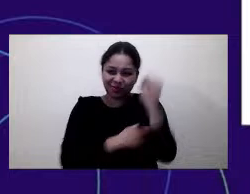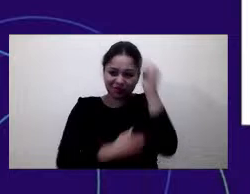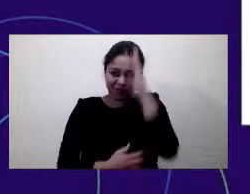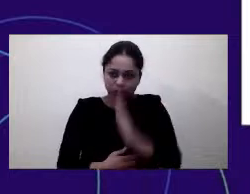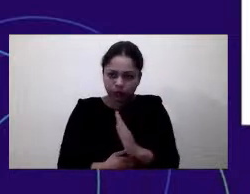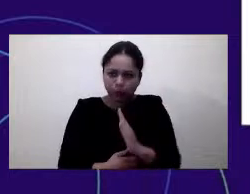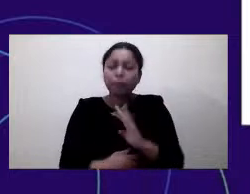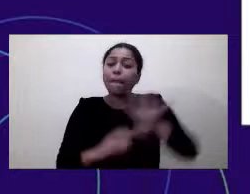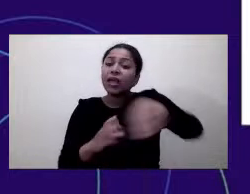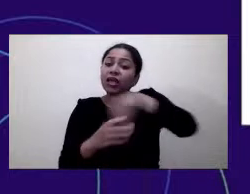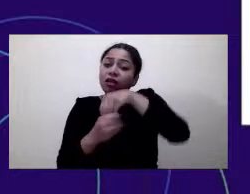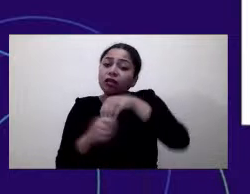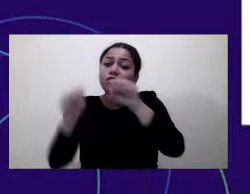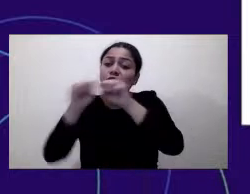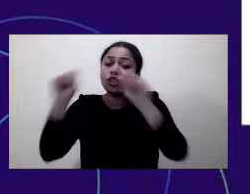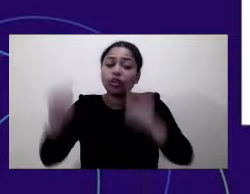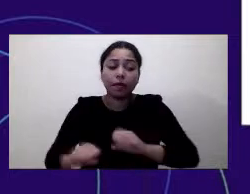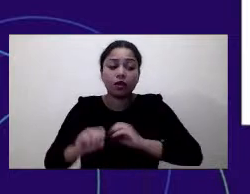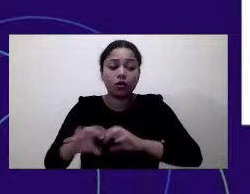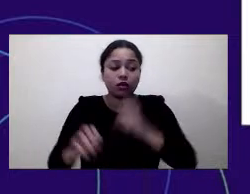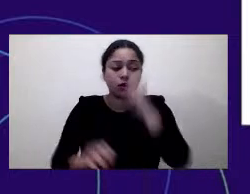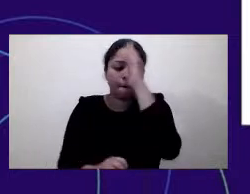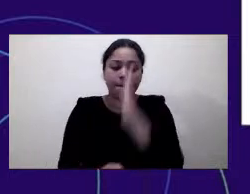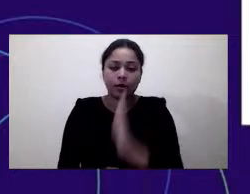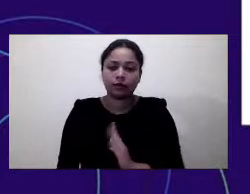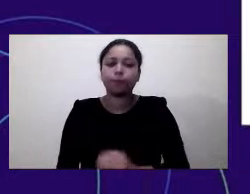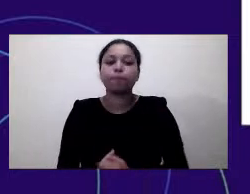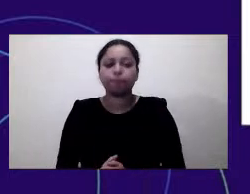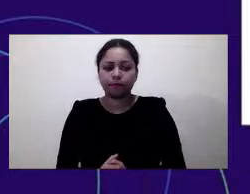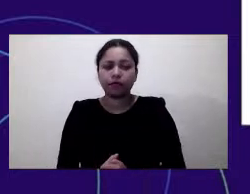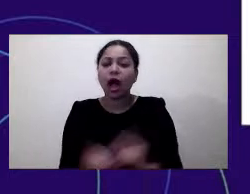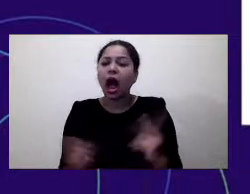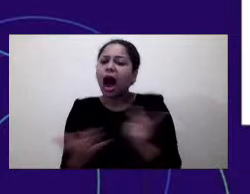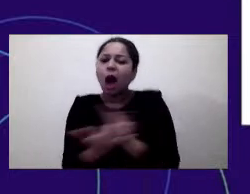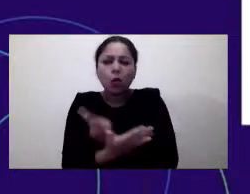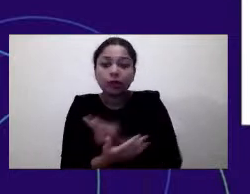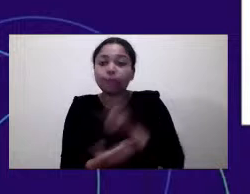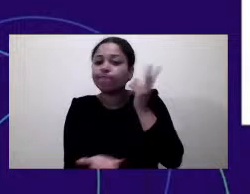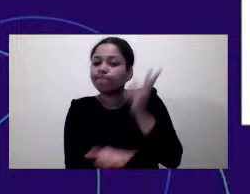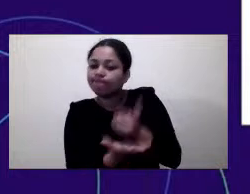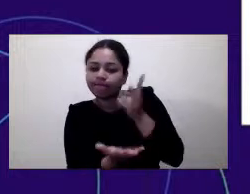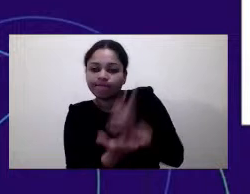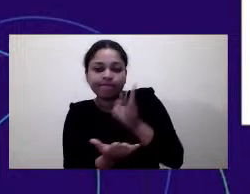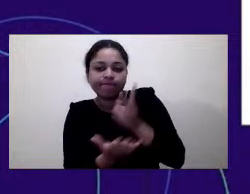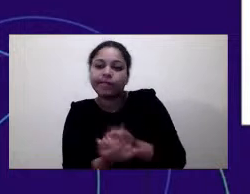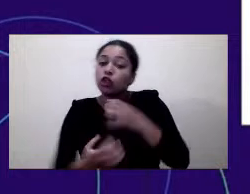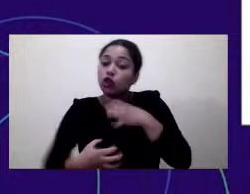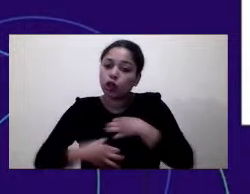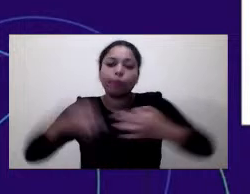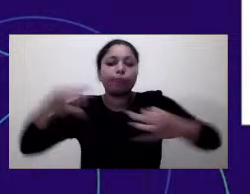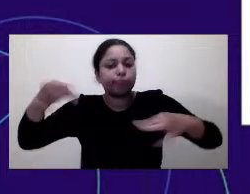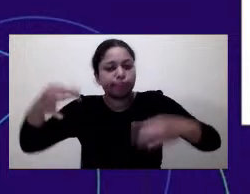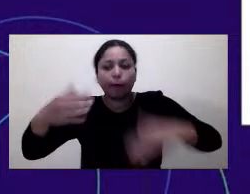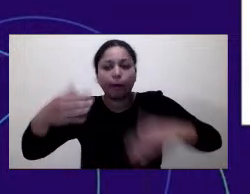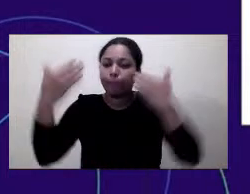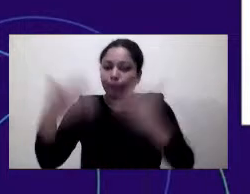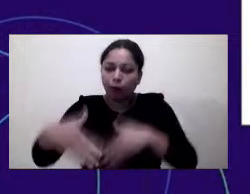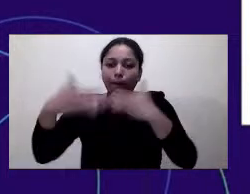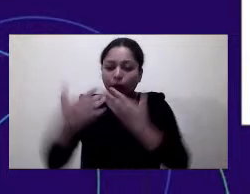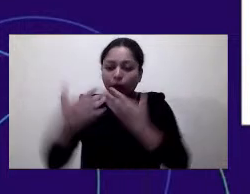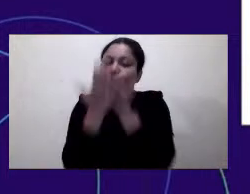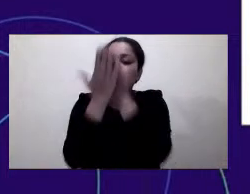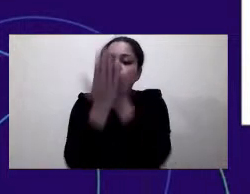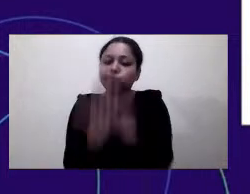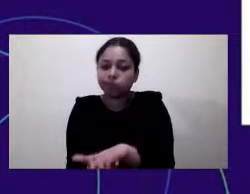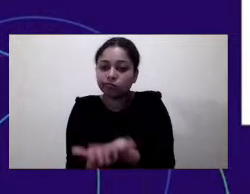educational system. And normally it occurs in the form of tests or exams. And most of the time, because it's the end or